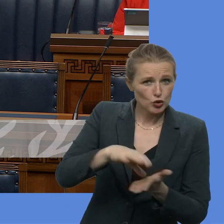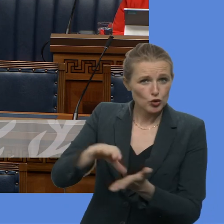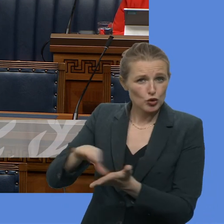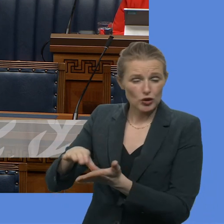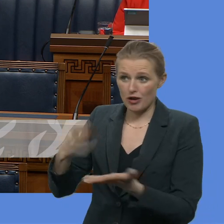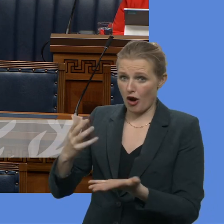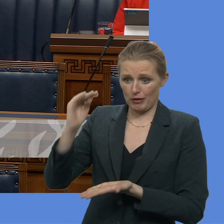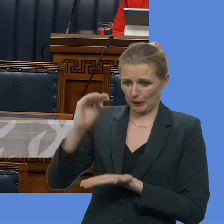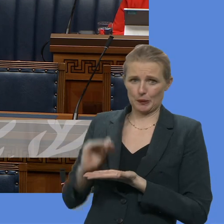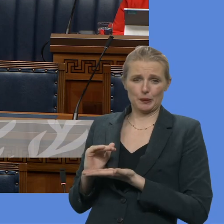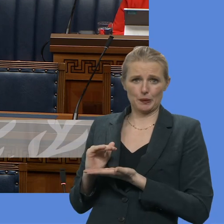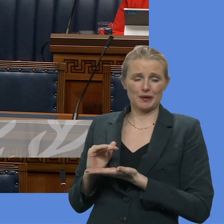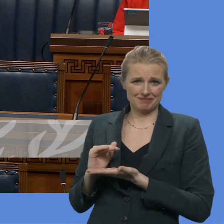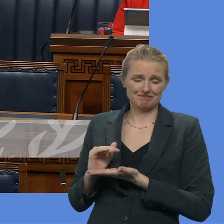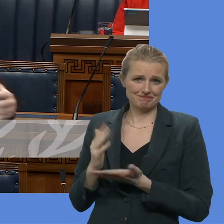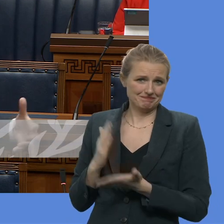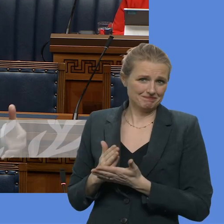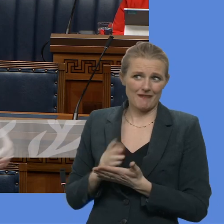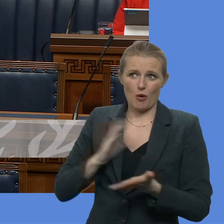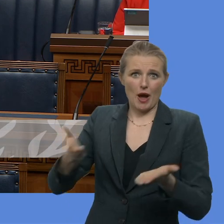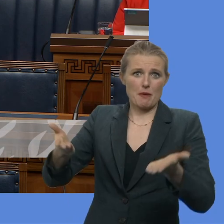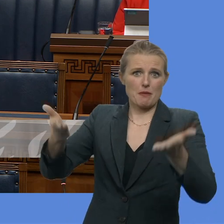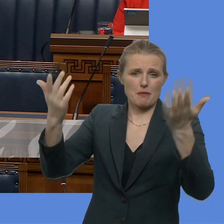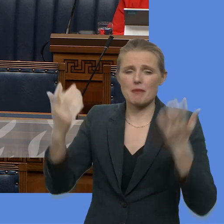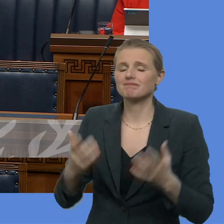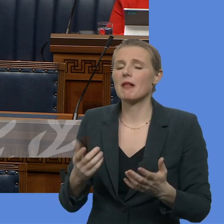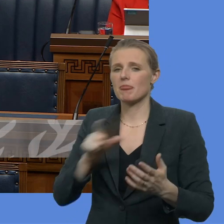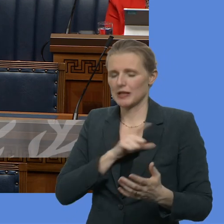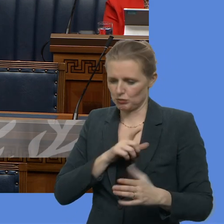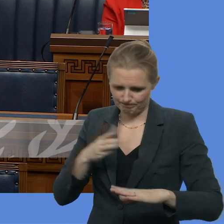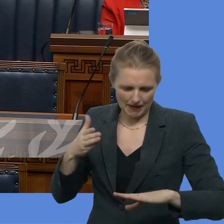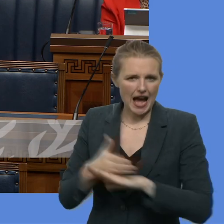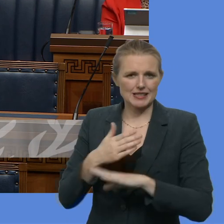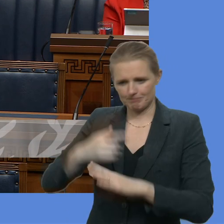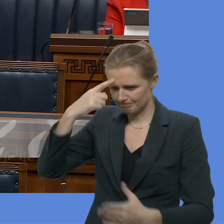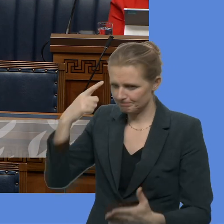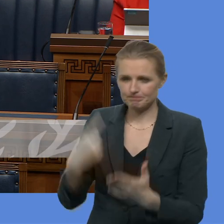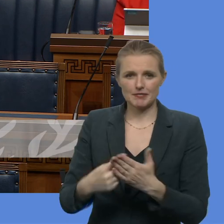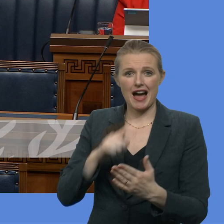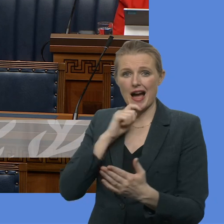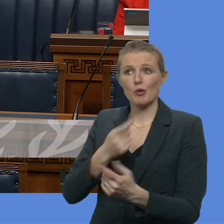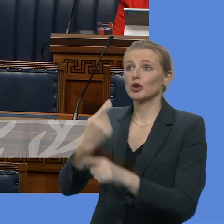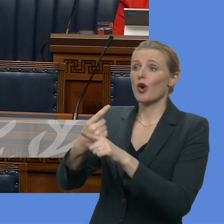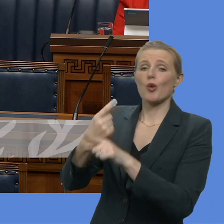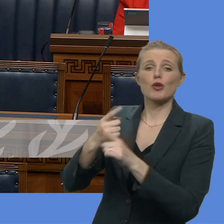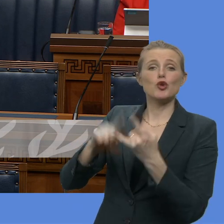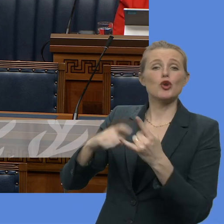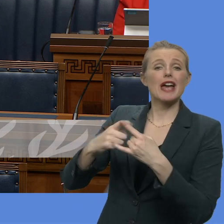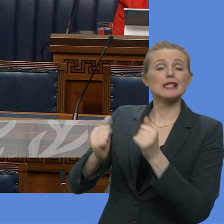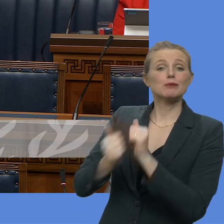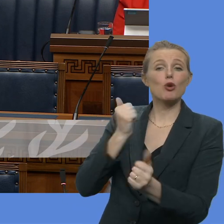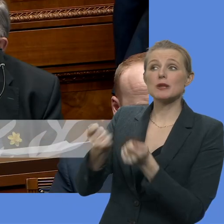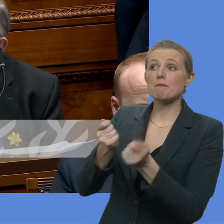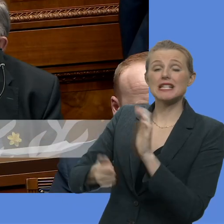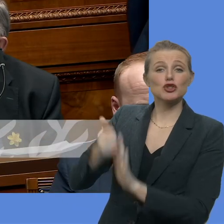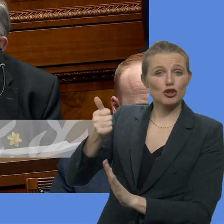now in relative terms. So that's why I've taken the action to speak directly to the UK Sports Minister, and I